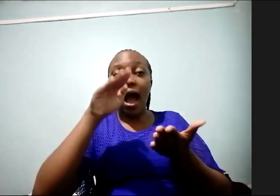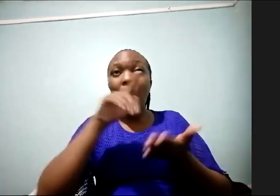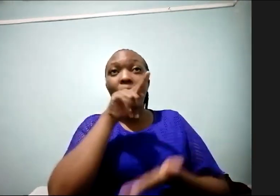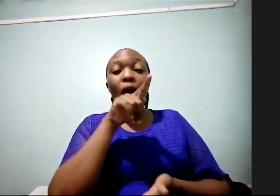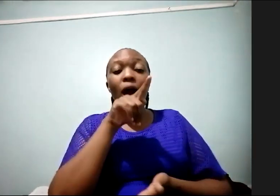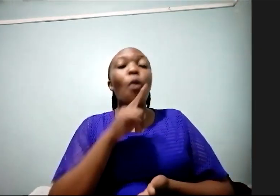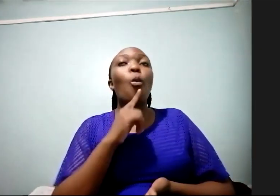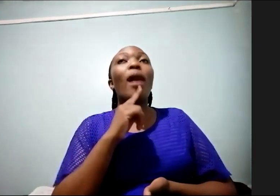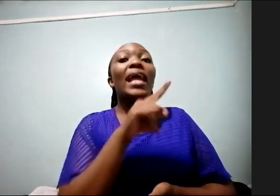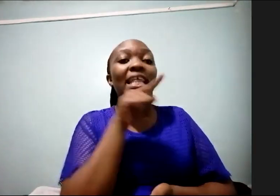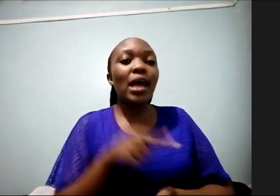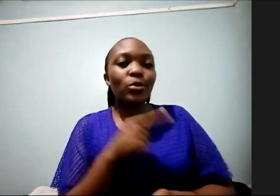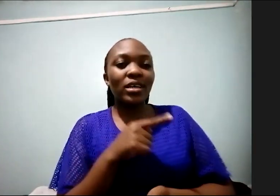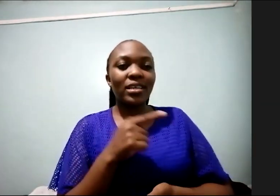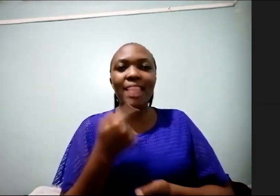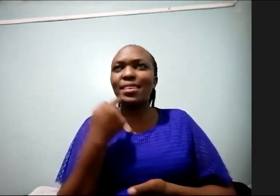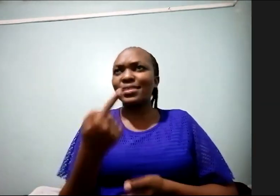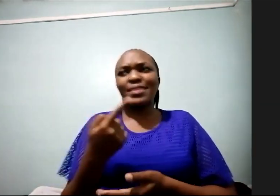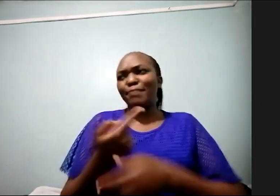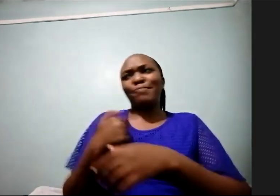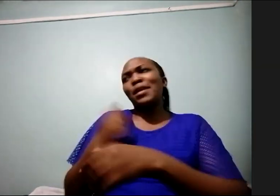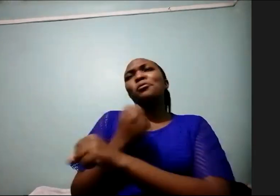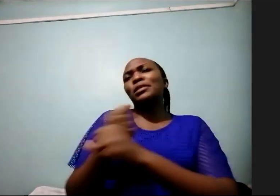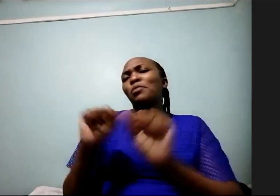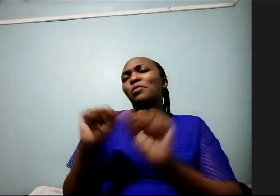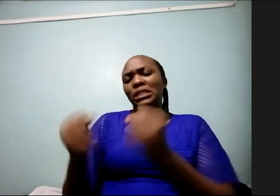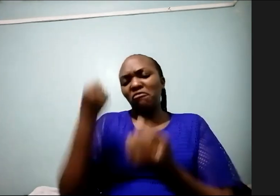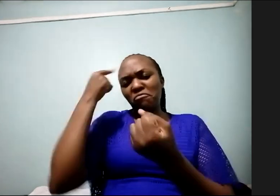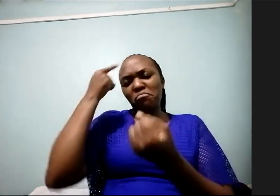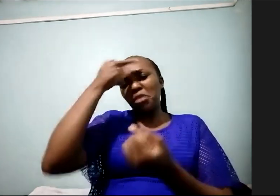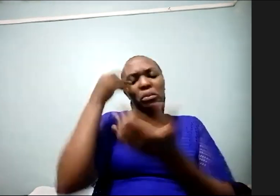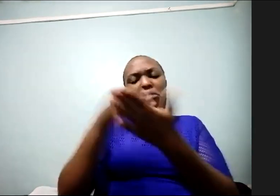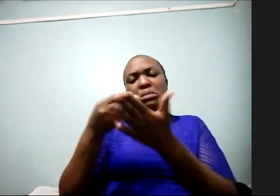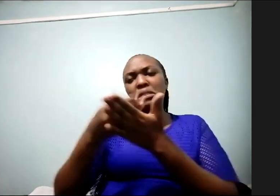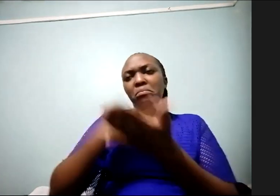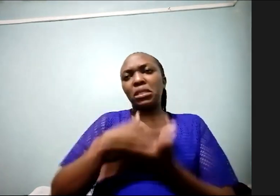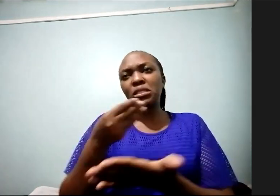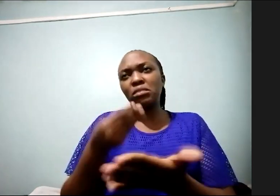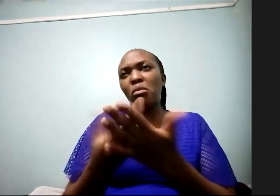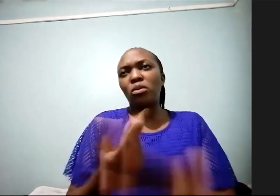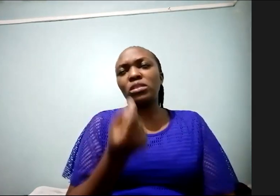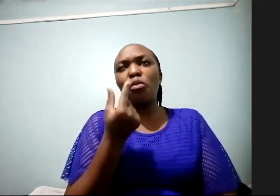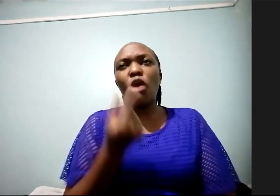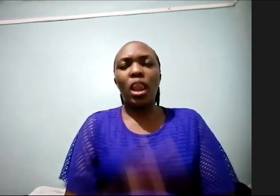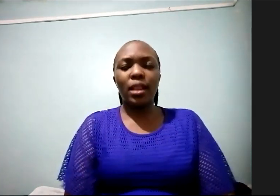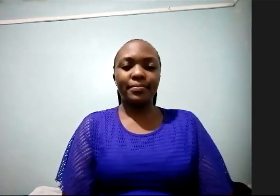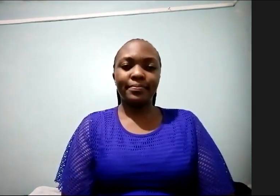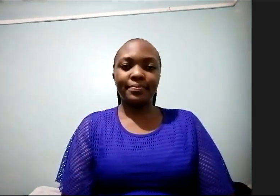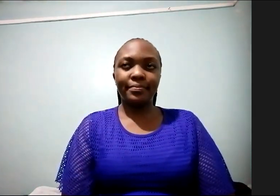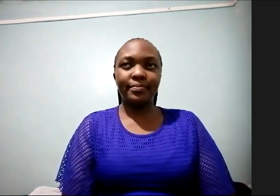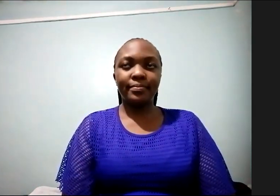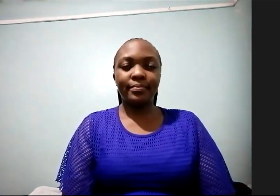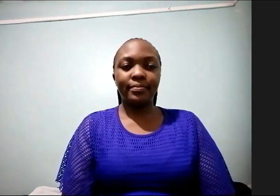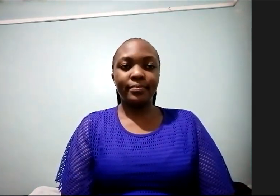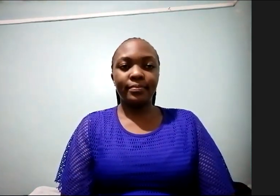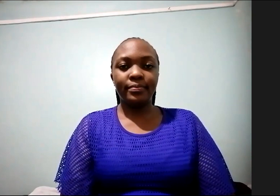the expenses that a person has and the Yeah. income the person receives. So is when that formula can